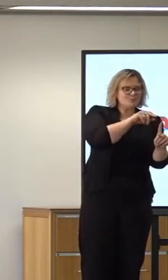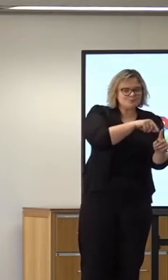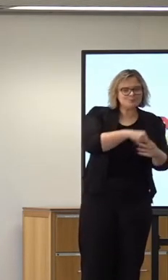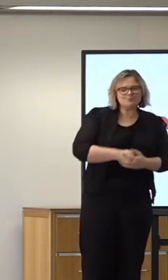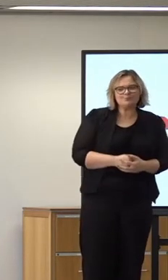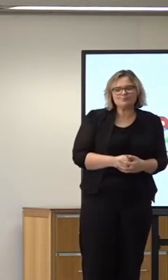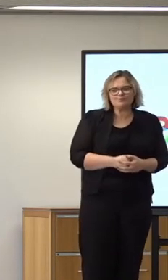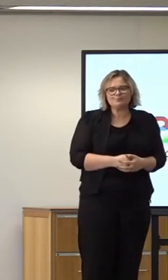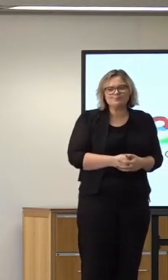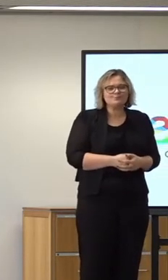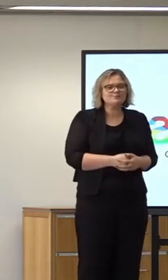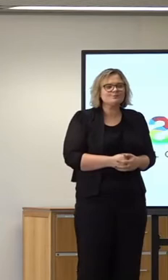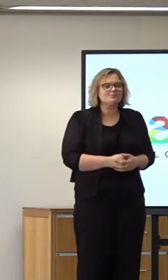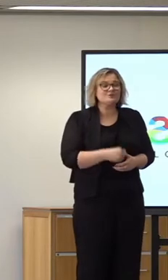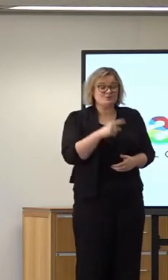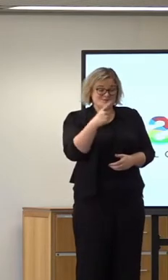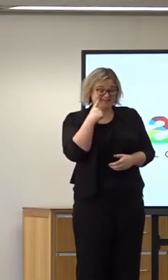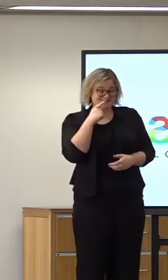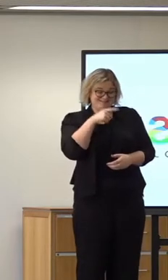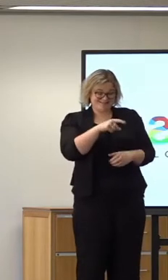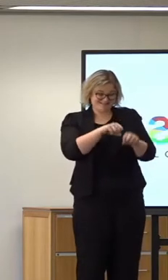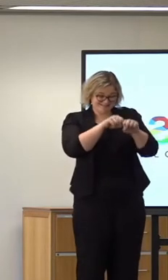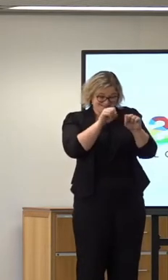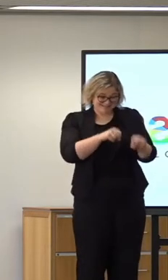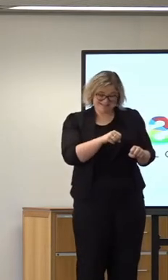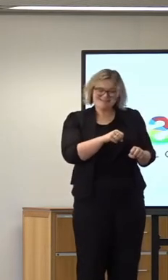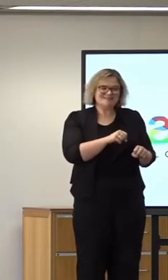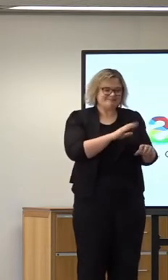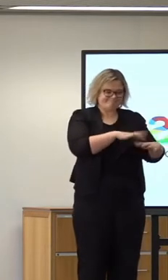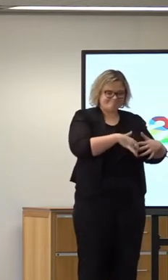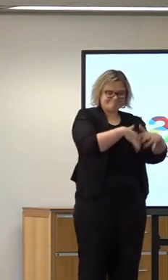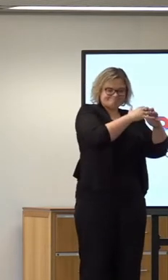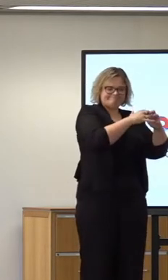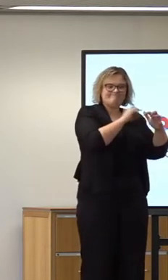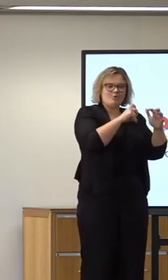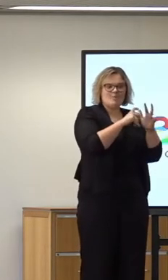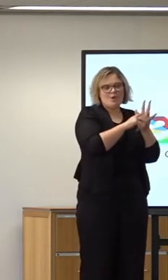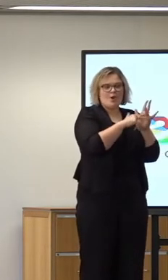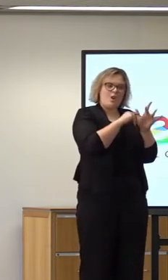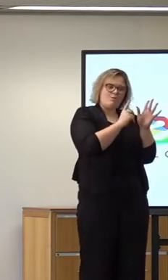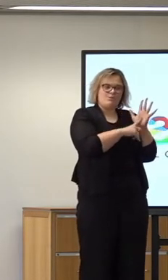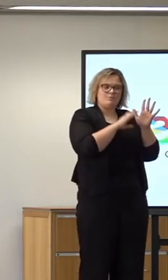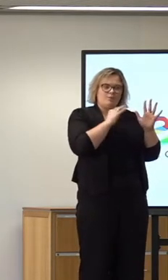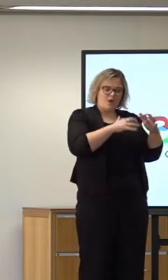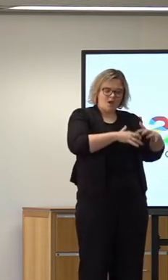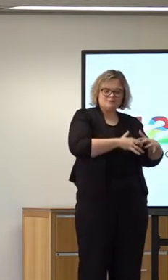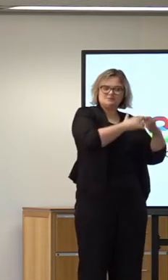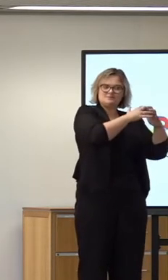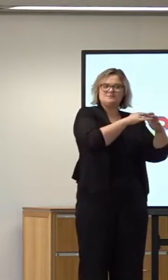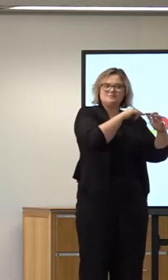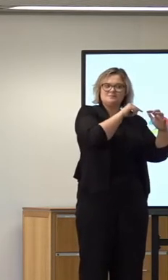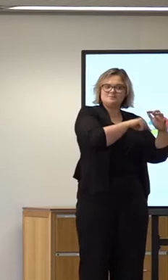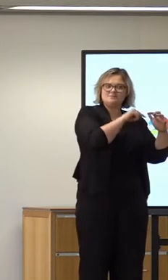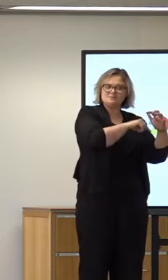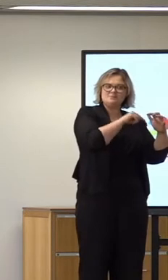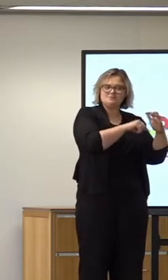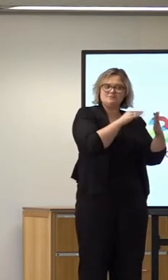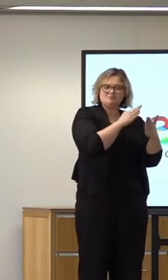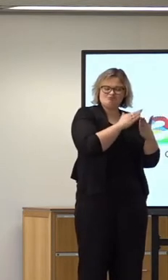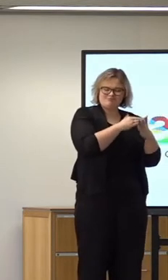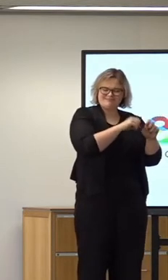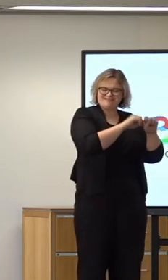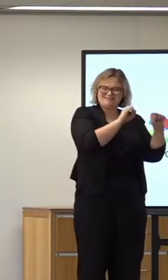very institutionalized system built on a colonial mentality, which is a racially and biased